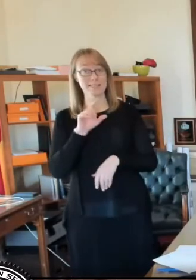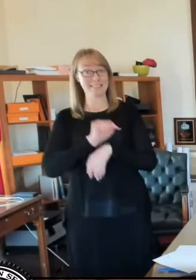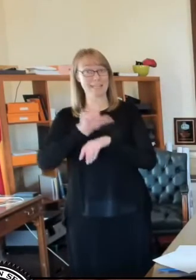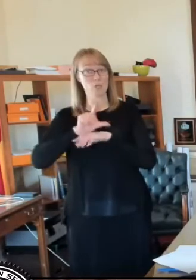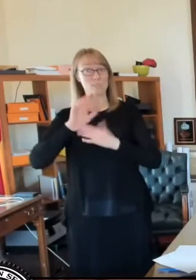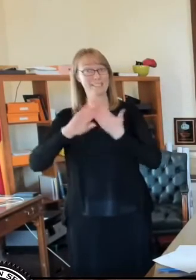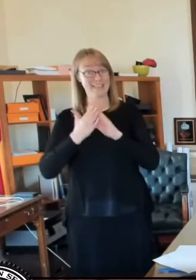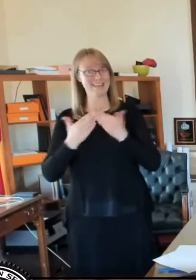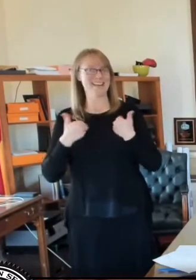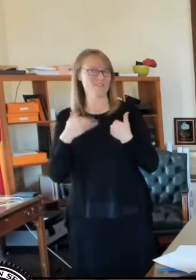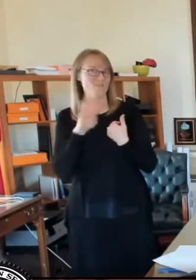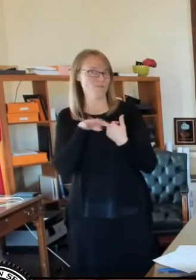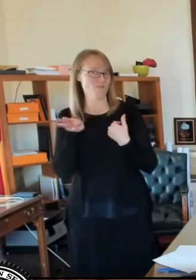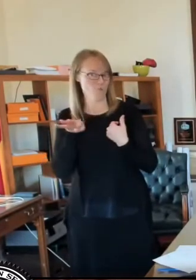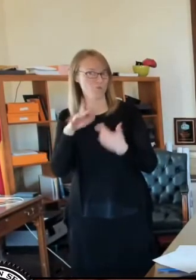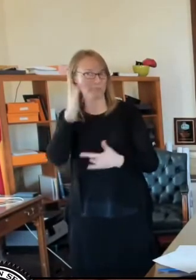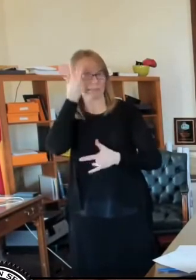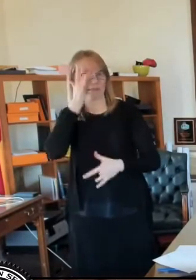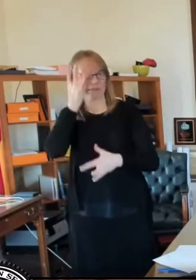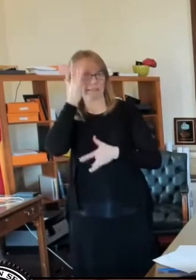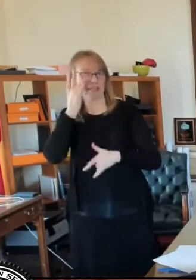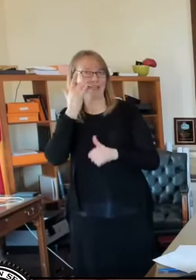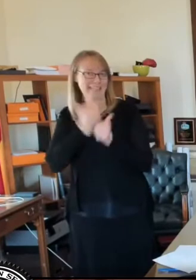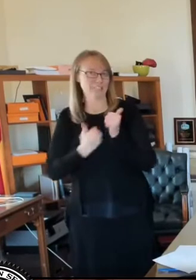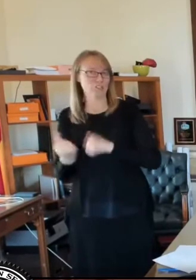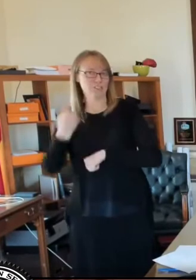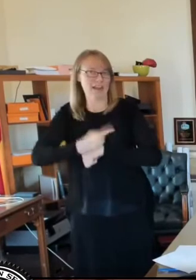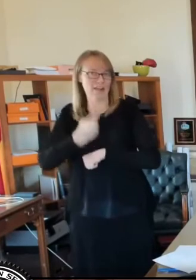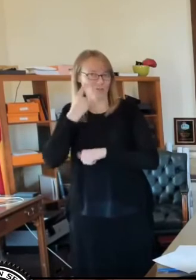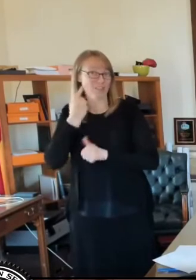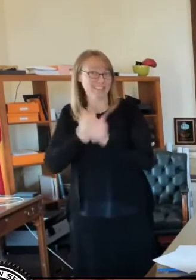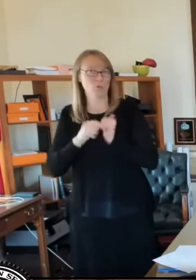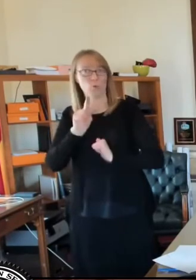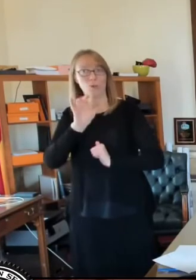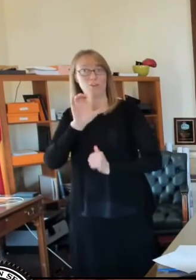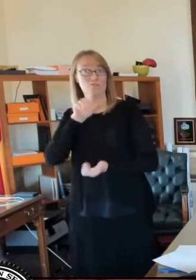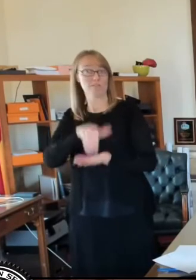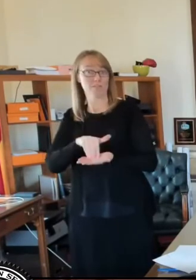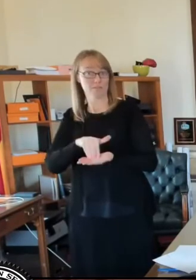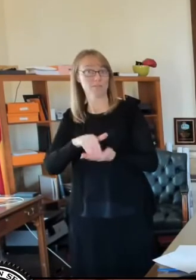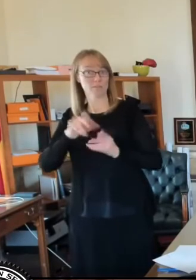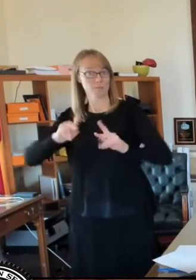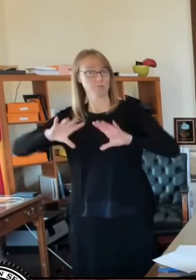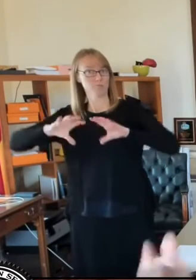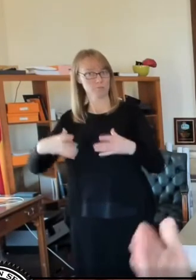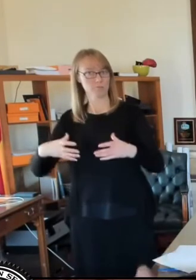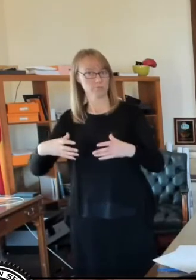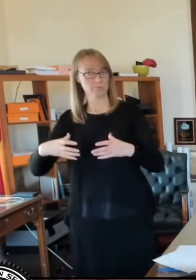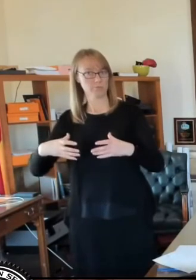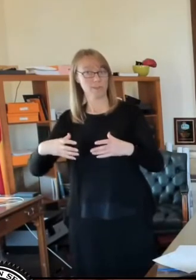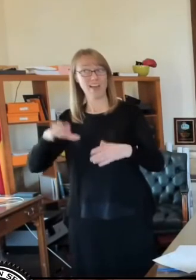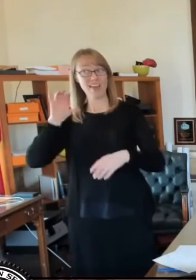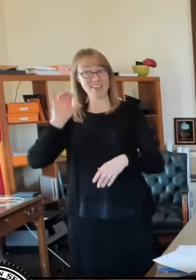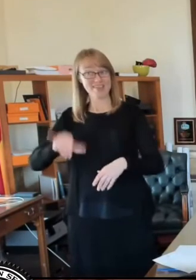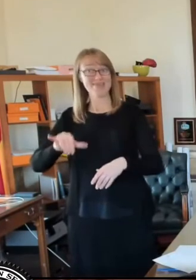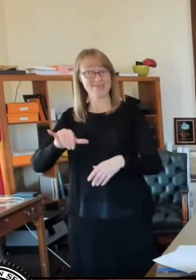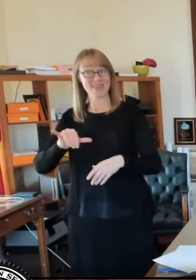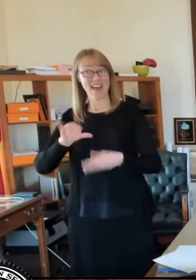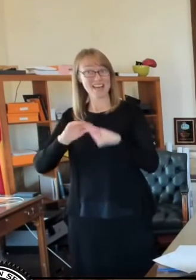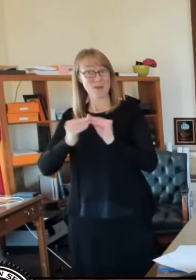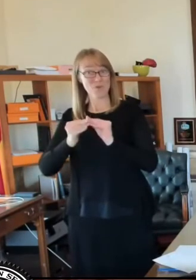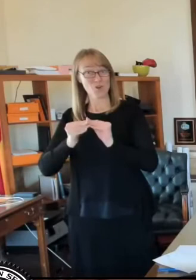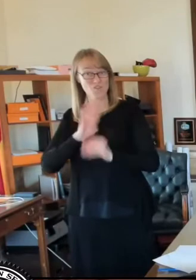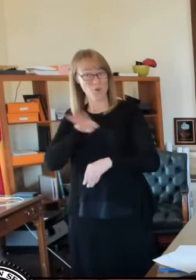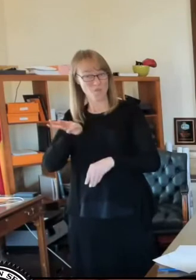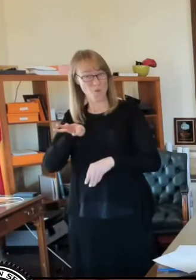cases per day per 100,000 people. That's the lowest in the region